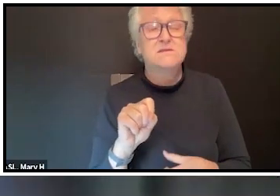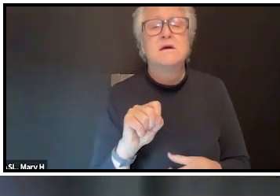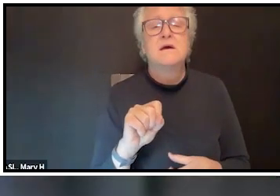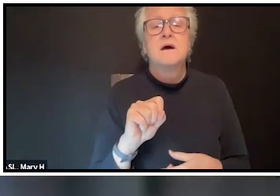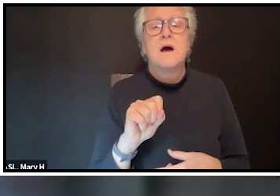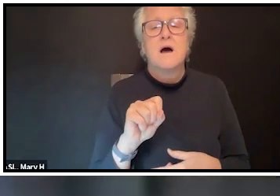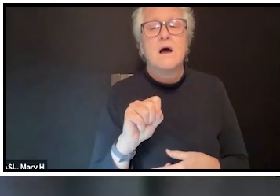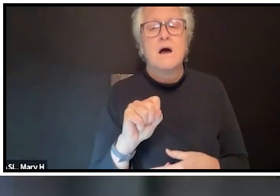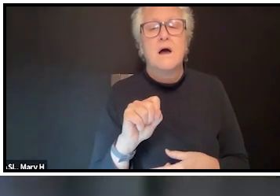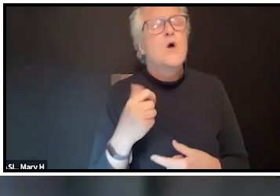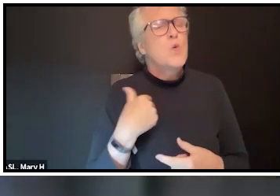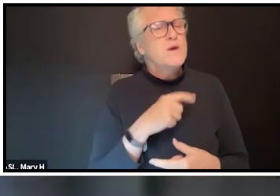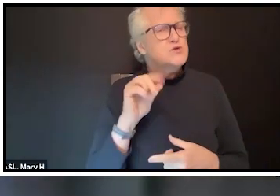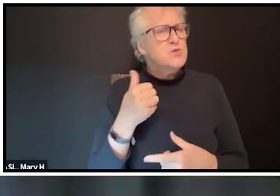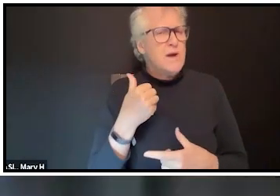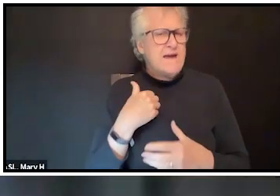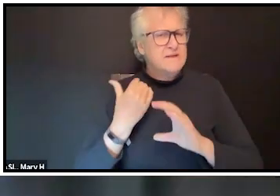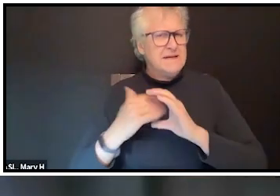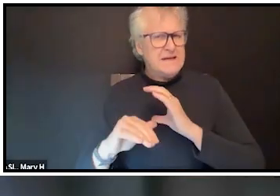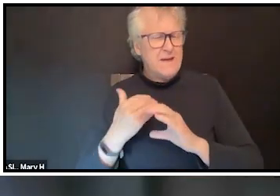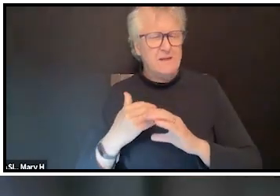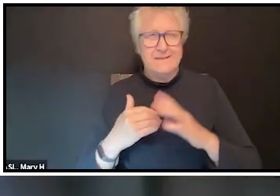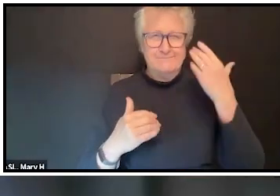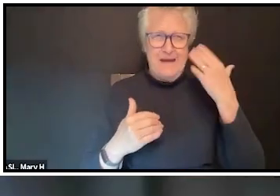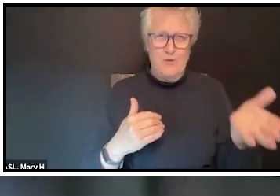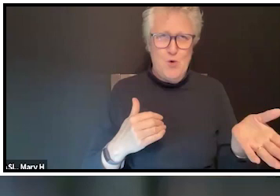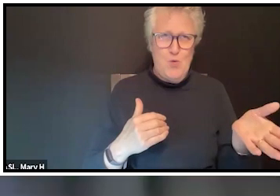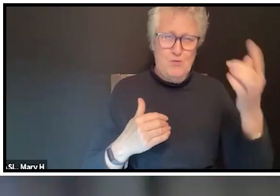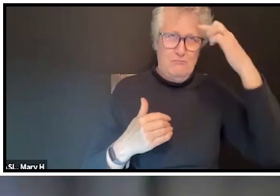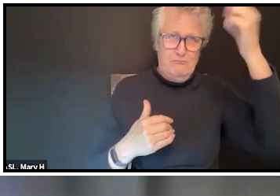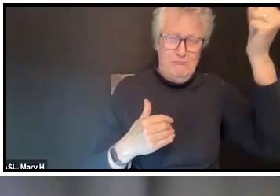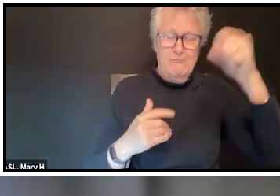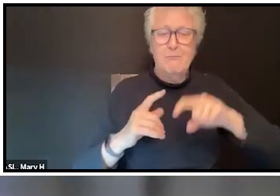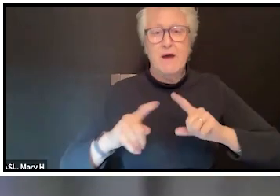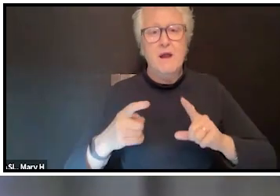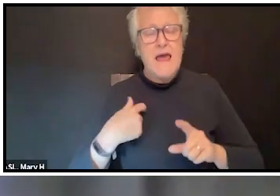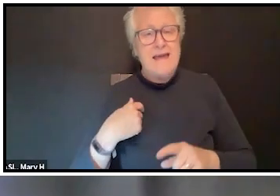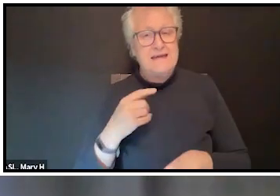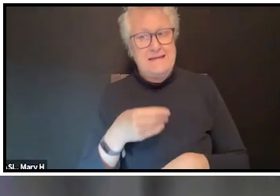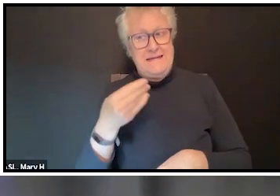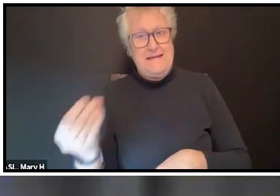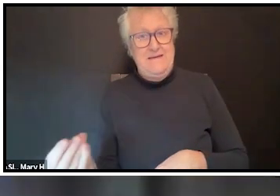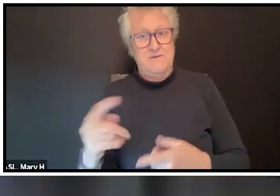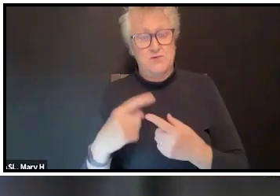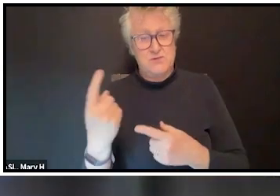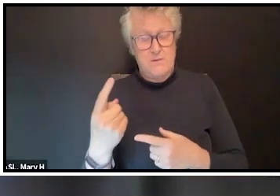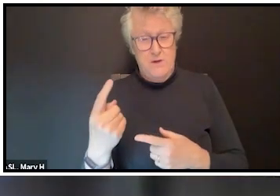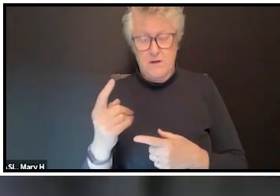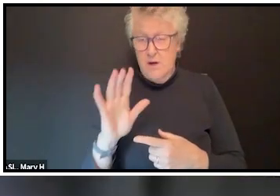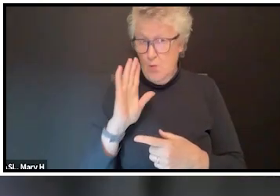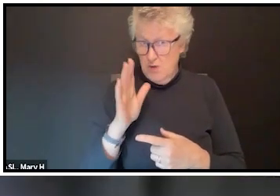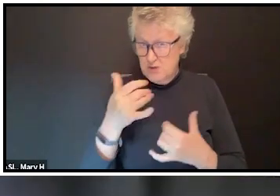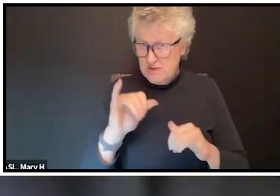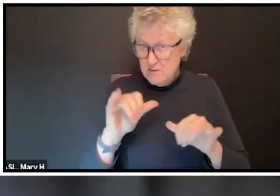email, and of course I don't know it off the top of my head, but I can give it to someone. Would you still be able to post it